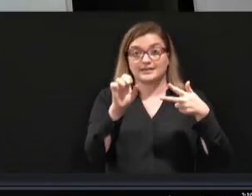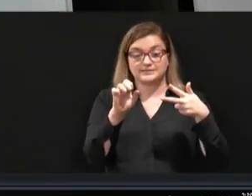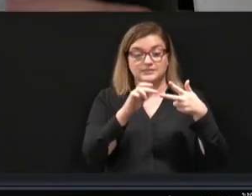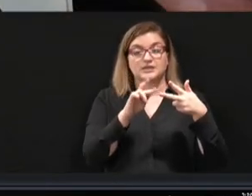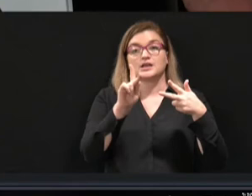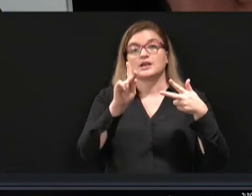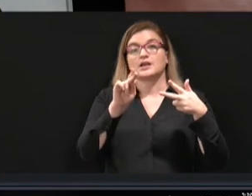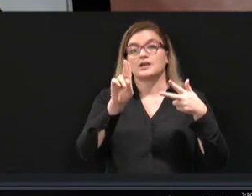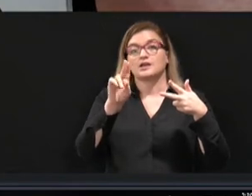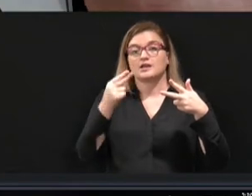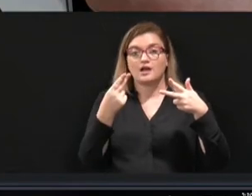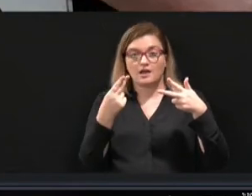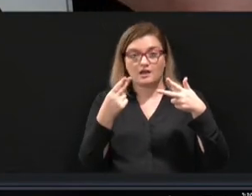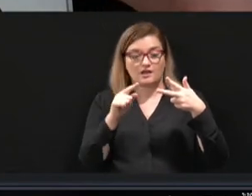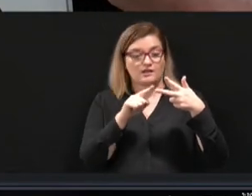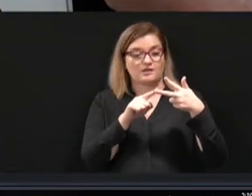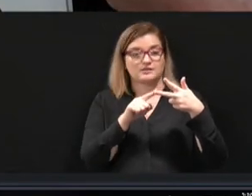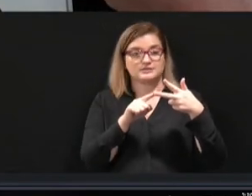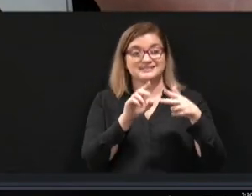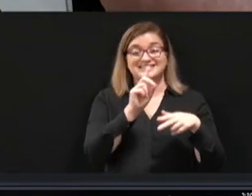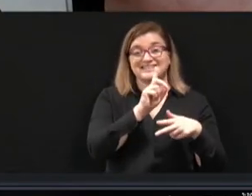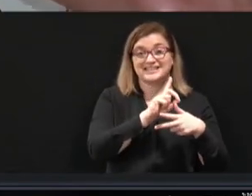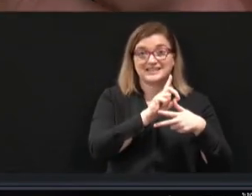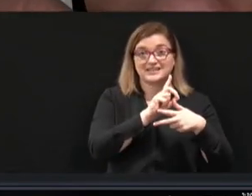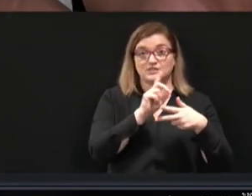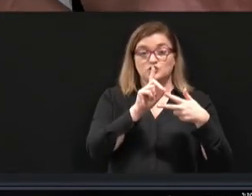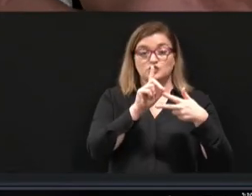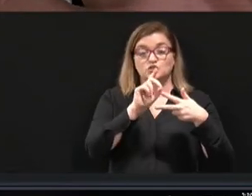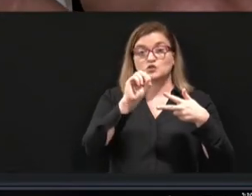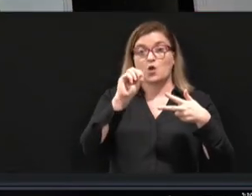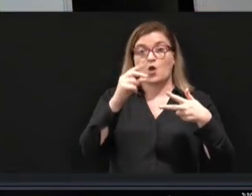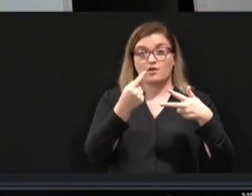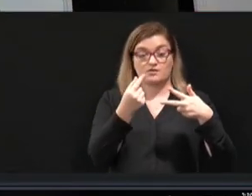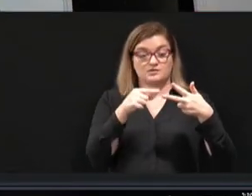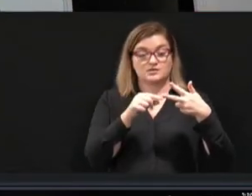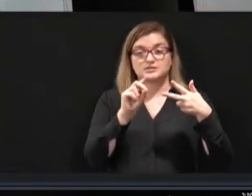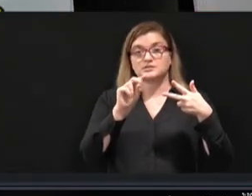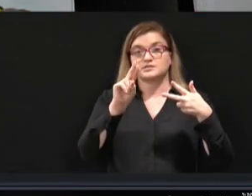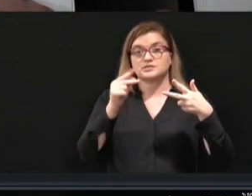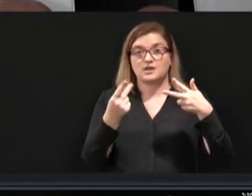kite, k. D, dog, d.